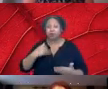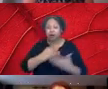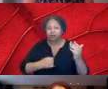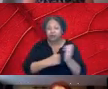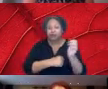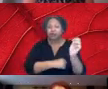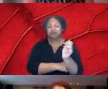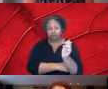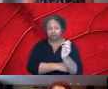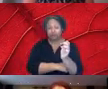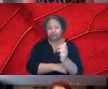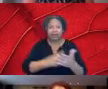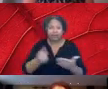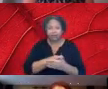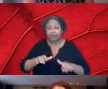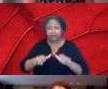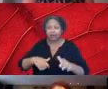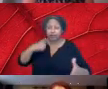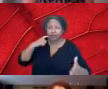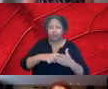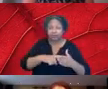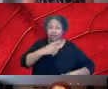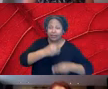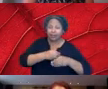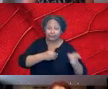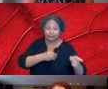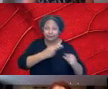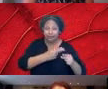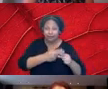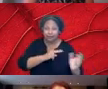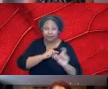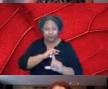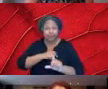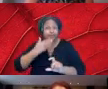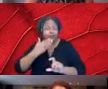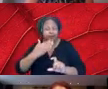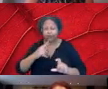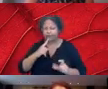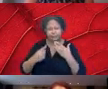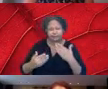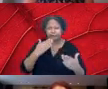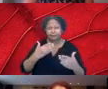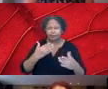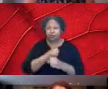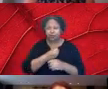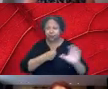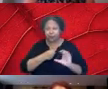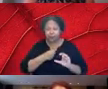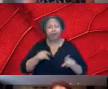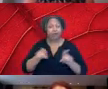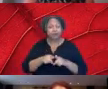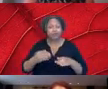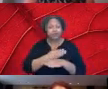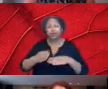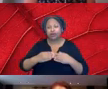them in everything that I'm doing, and I'm very grateful that to be a recipient, as well as to share in the following